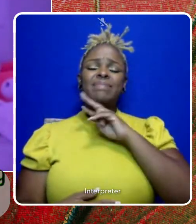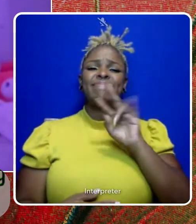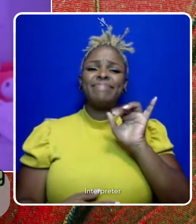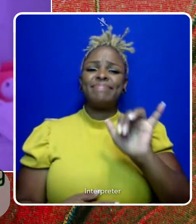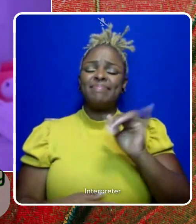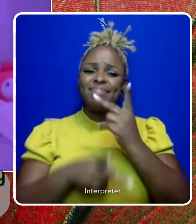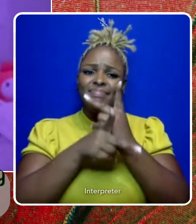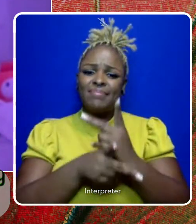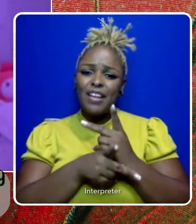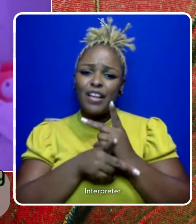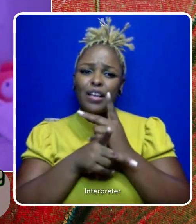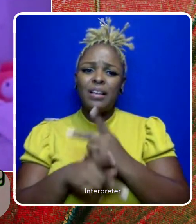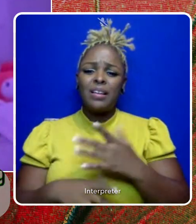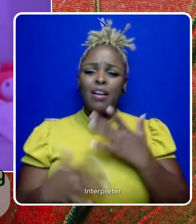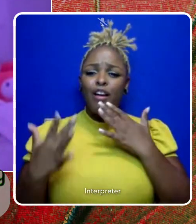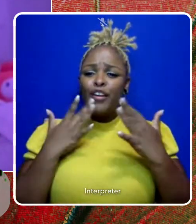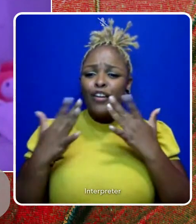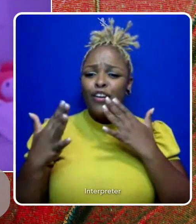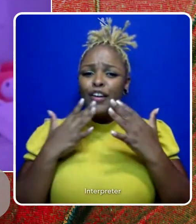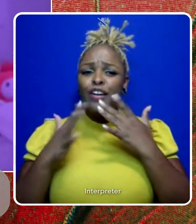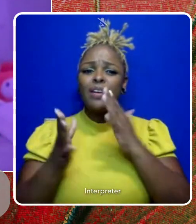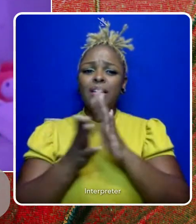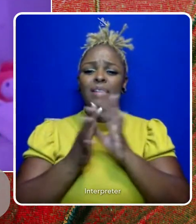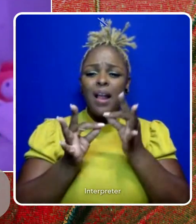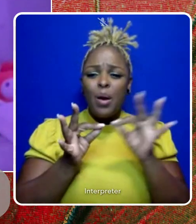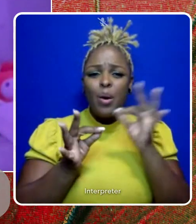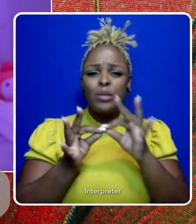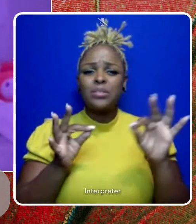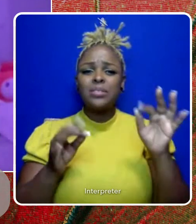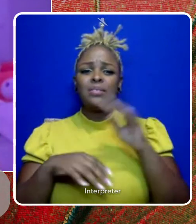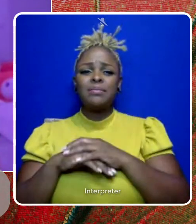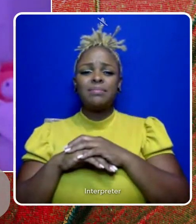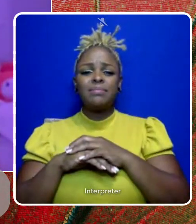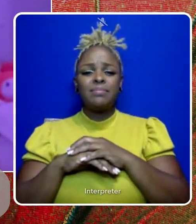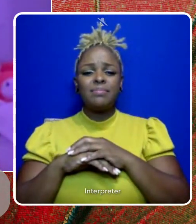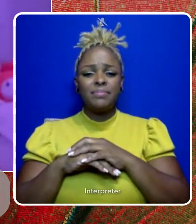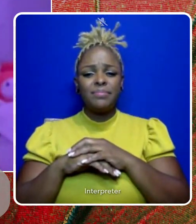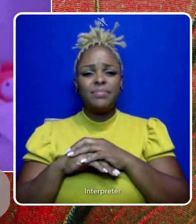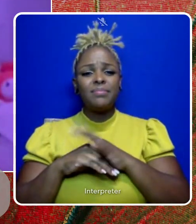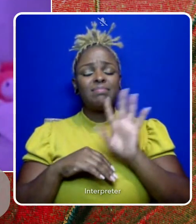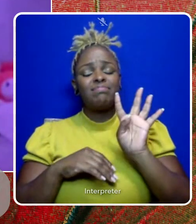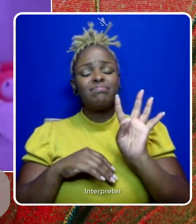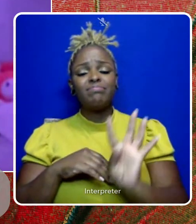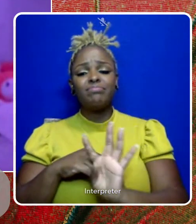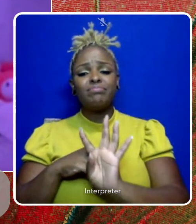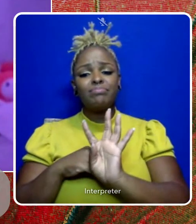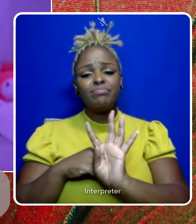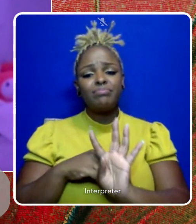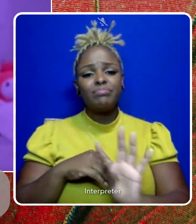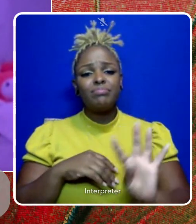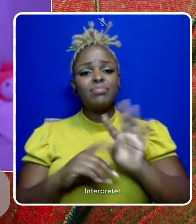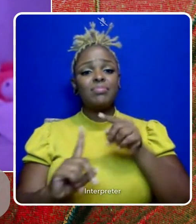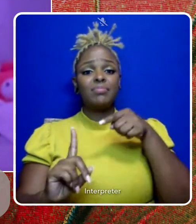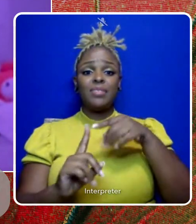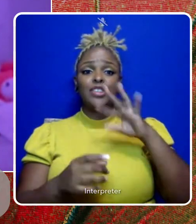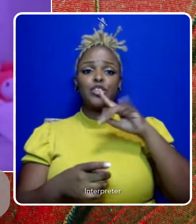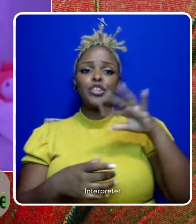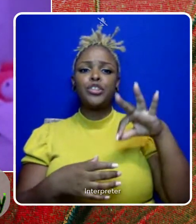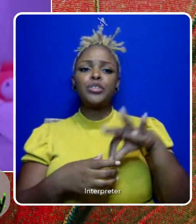prayers call upon the names of warriors, human revolutionaries with spiritual devotion to the money.